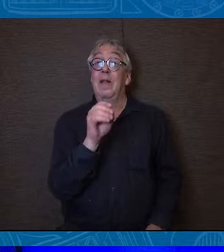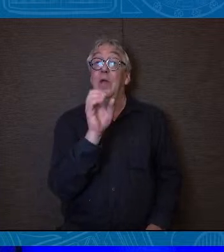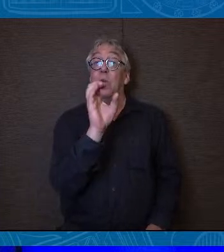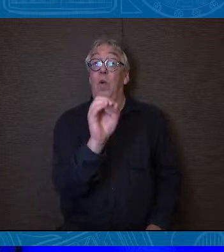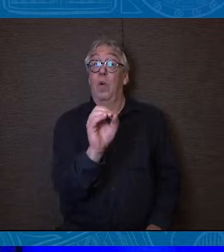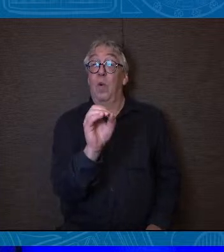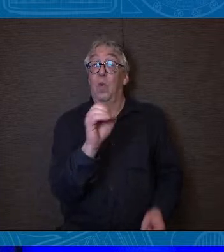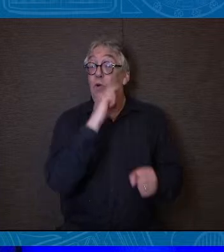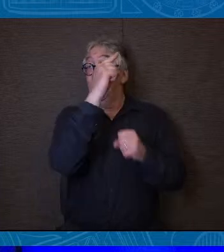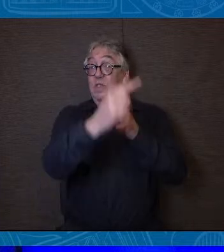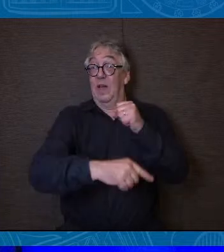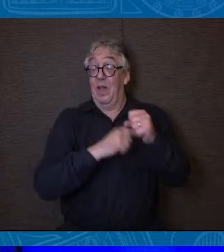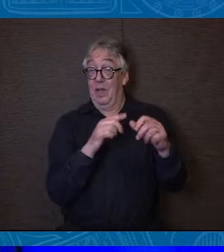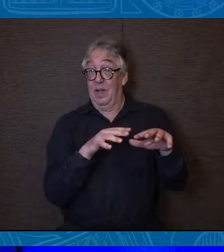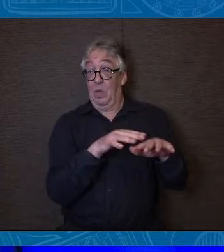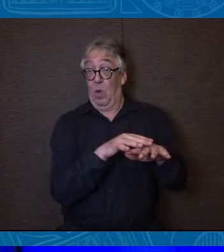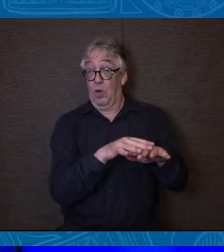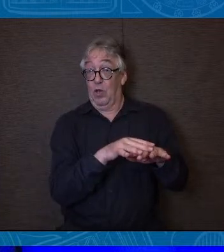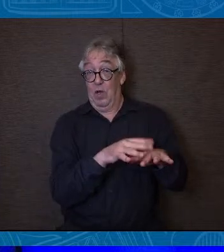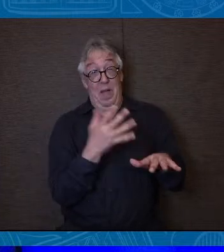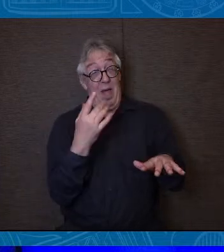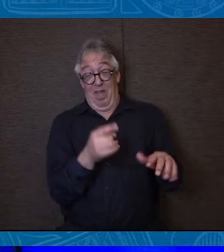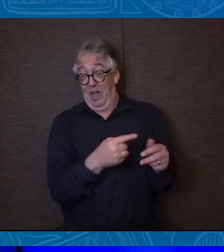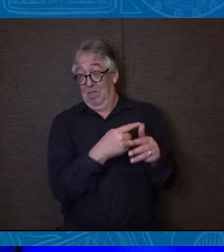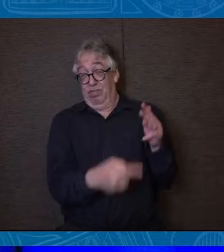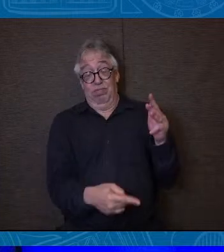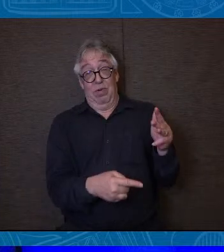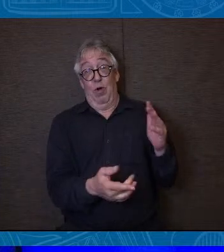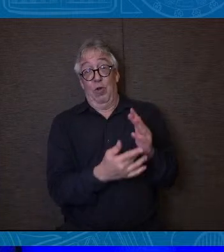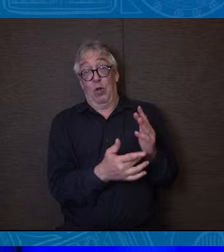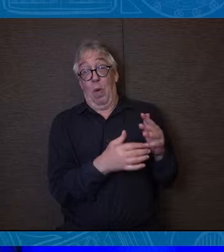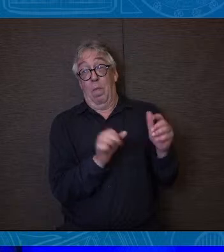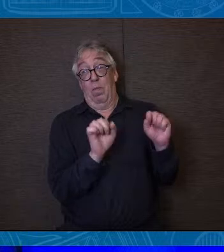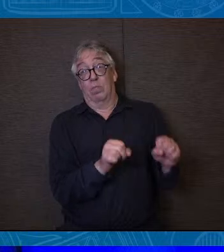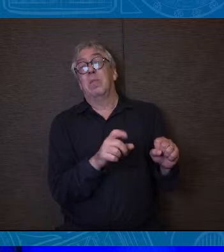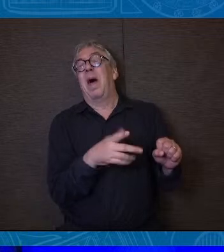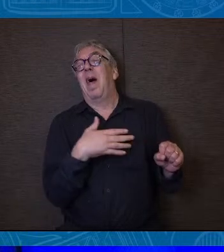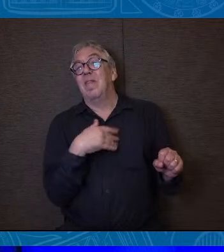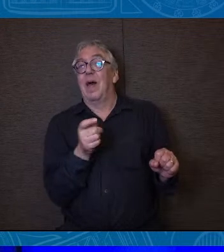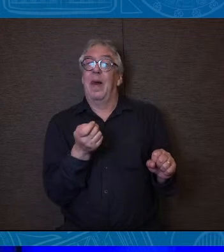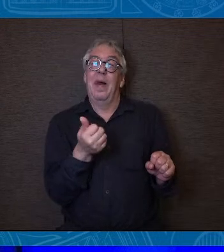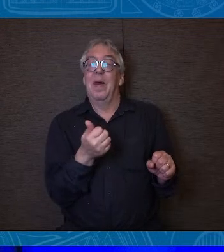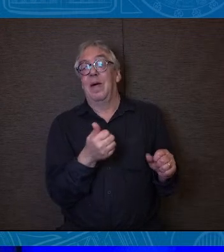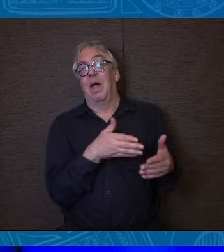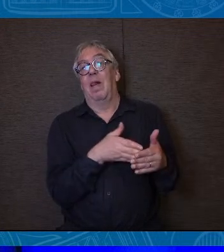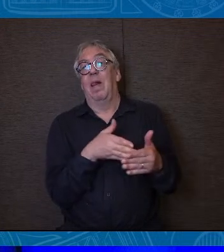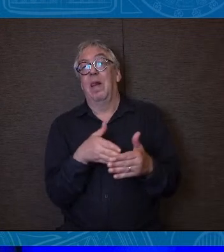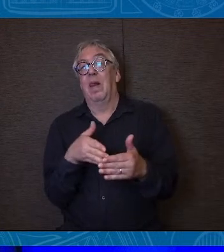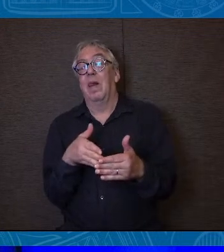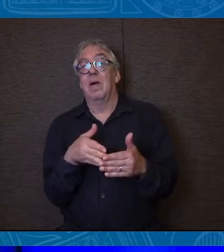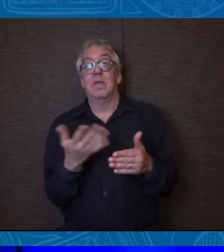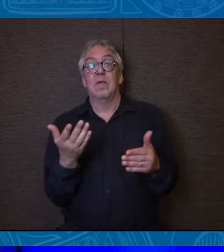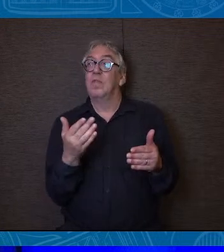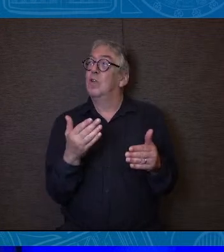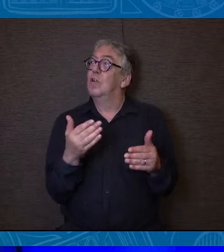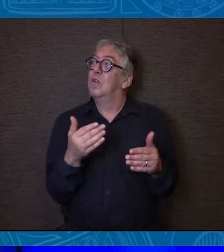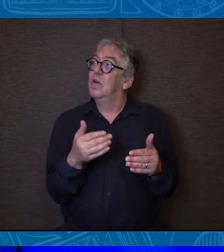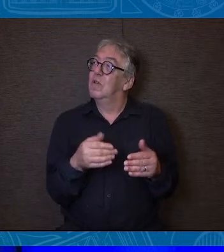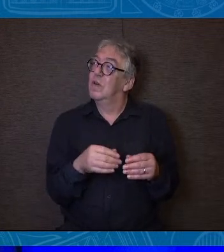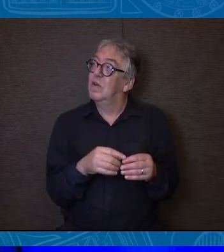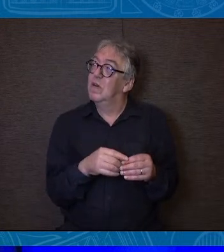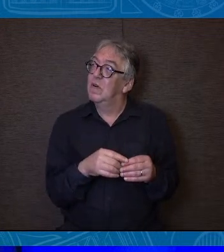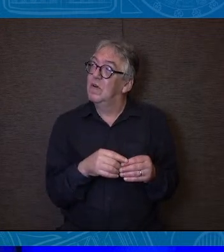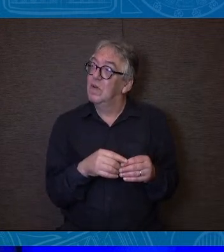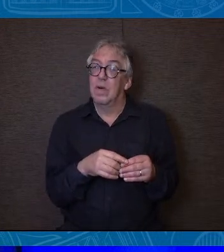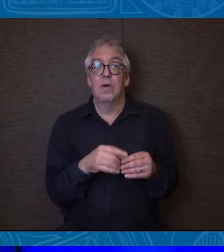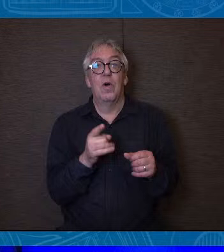also provide very resilient technological solutions, but there are some challenges involved in that. For example, the space debris.